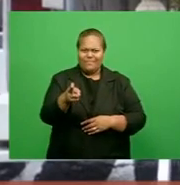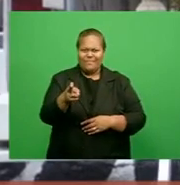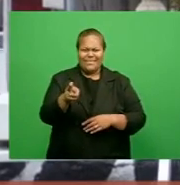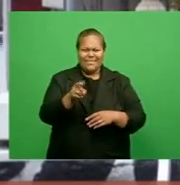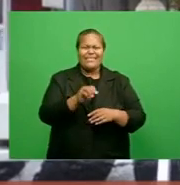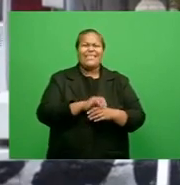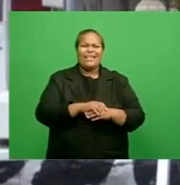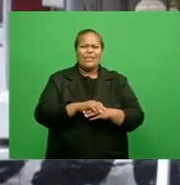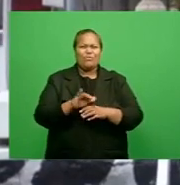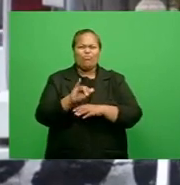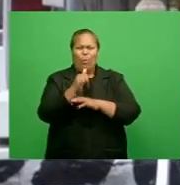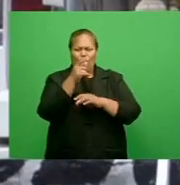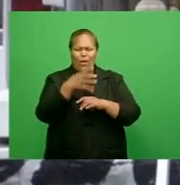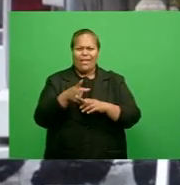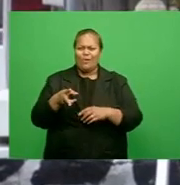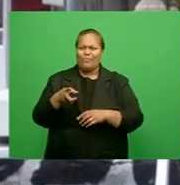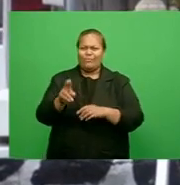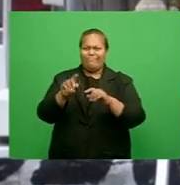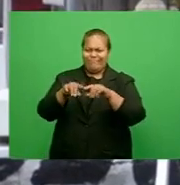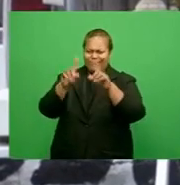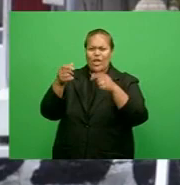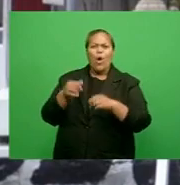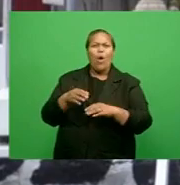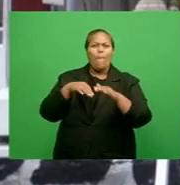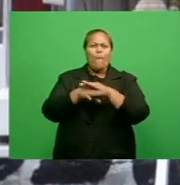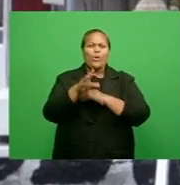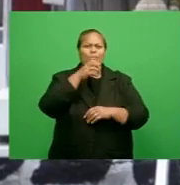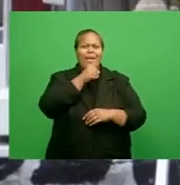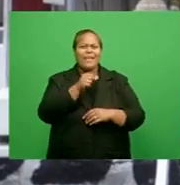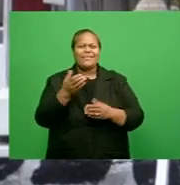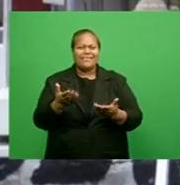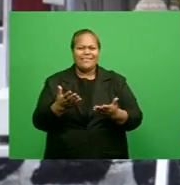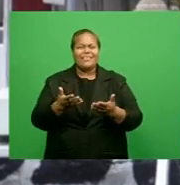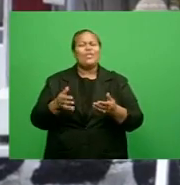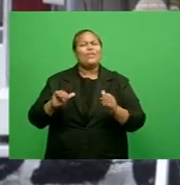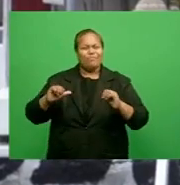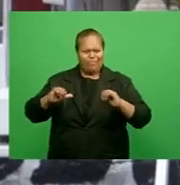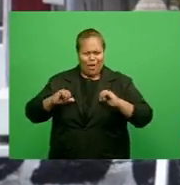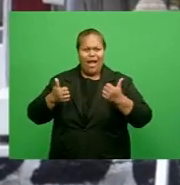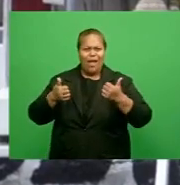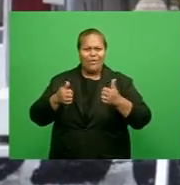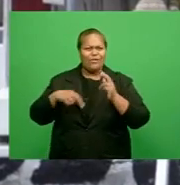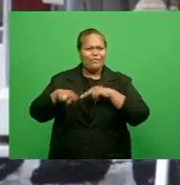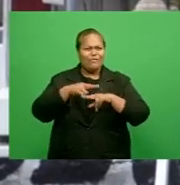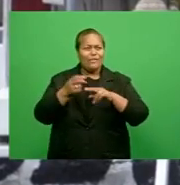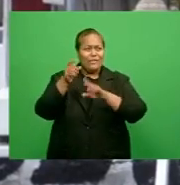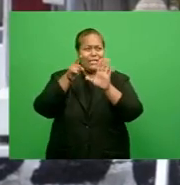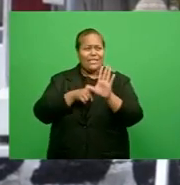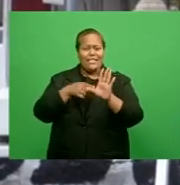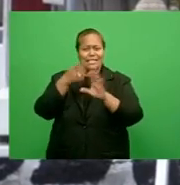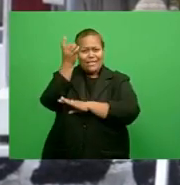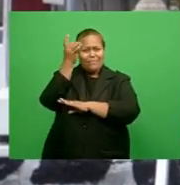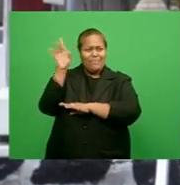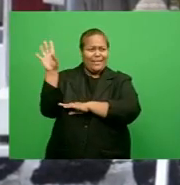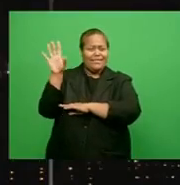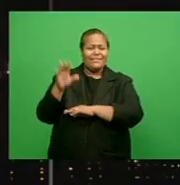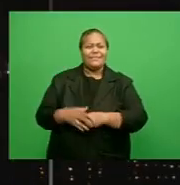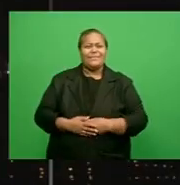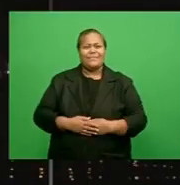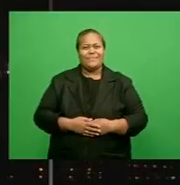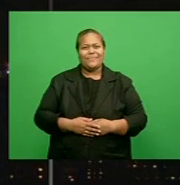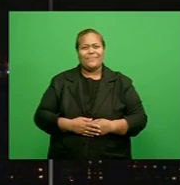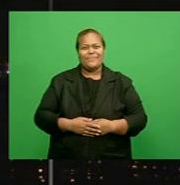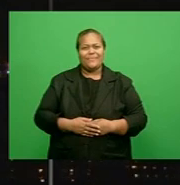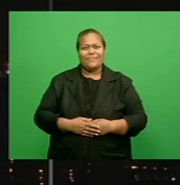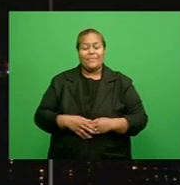heart of Suva, calling on all Fijians to take pride in 50 years of independence. Kelly Vadala, FBC News.